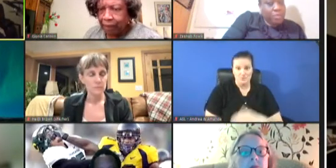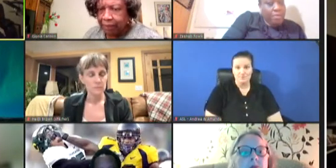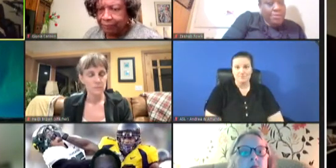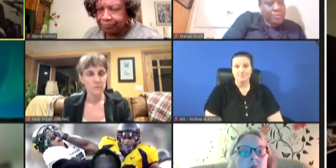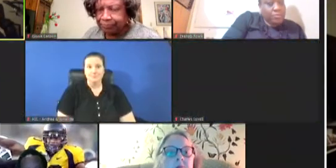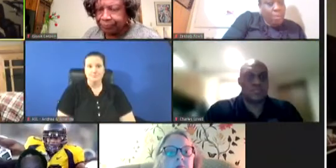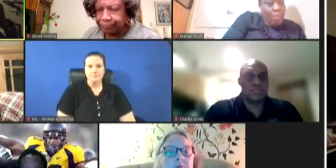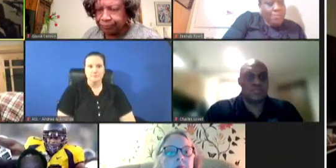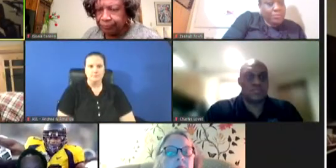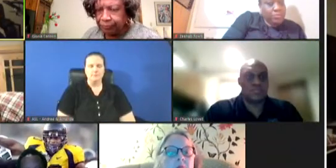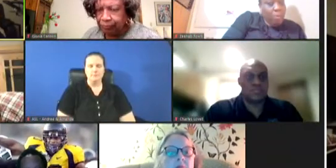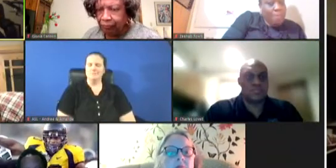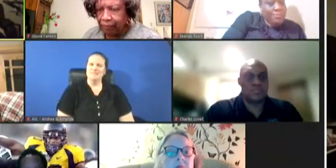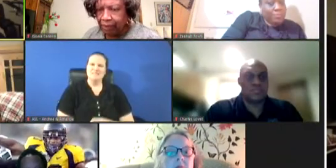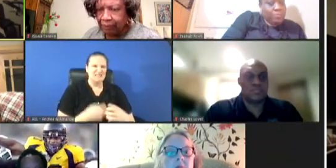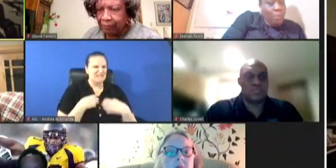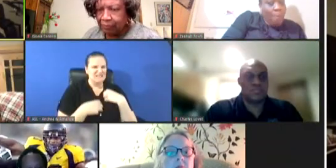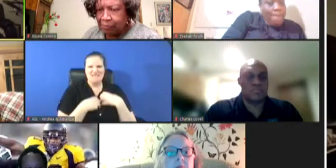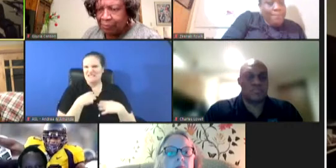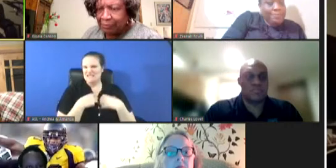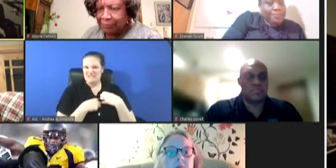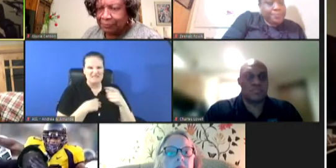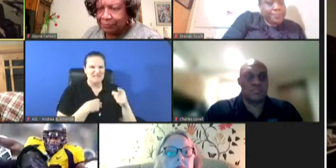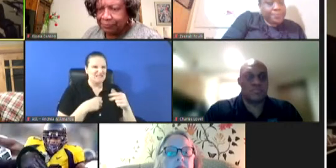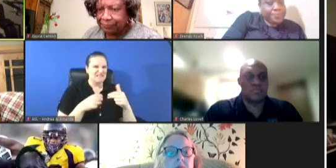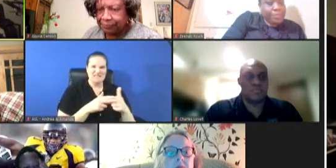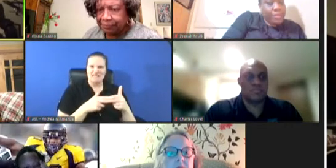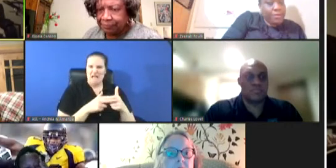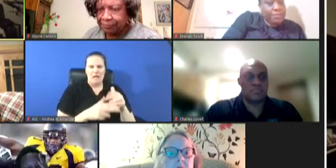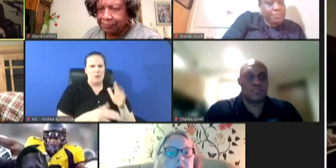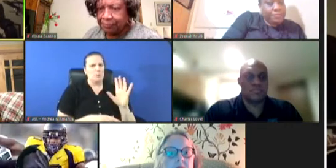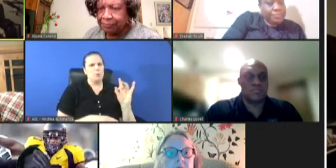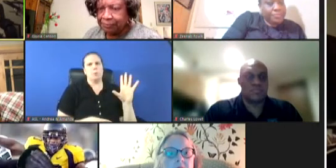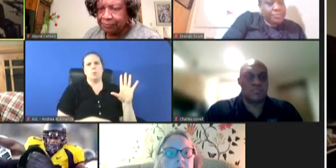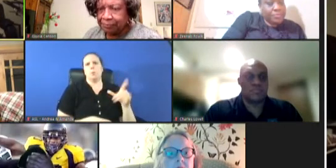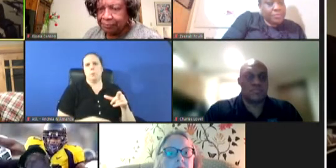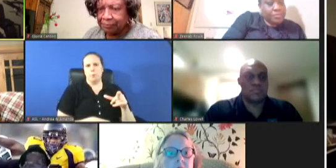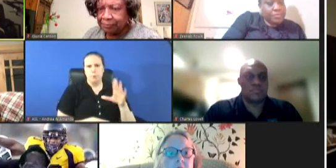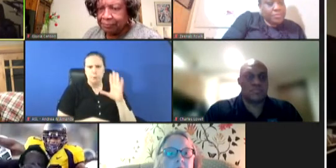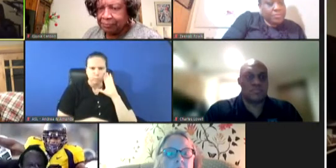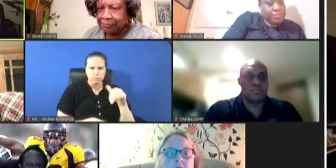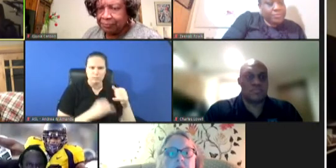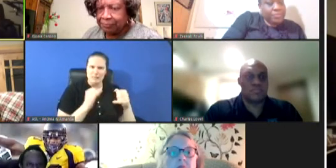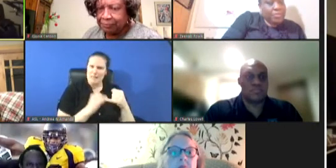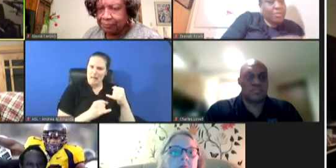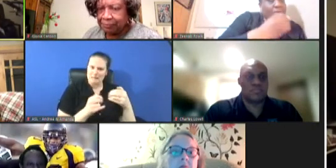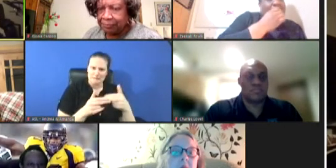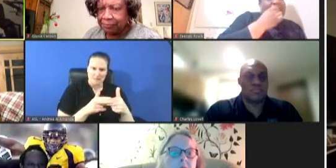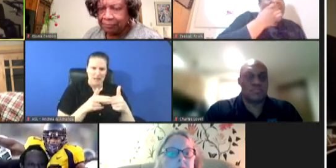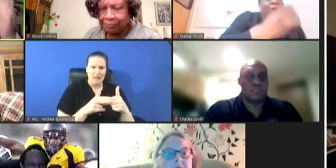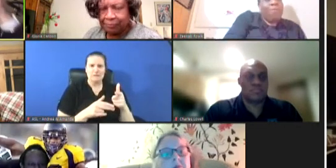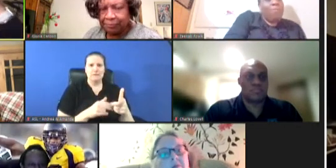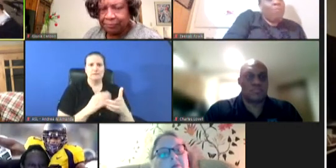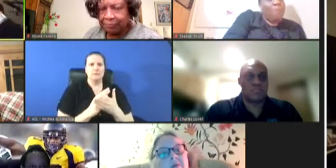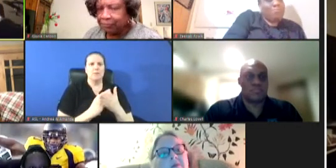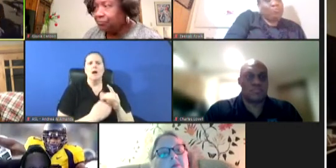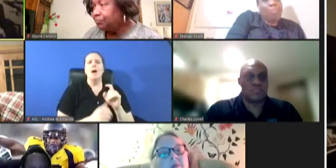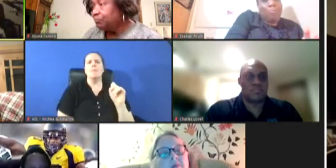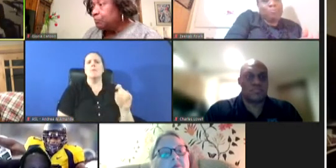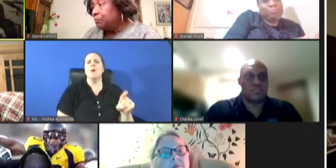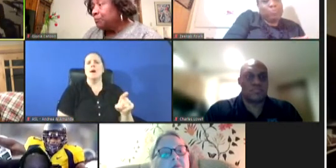I'm very troubled by this slide deck. I know that we've only seen the last slide, some of us. My question